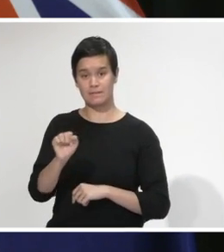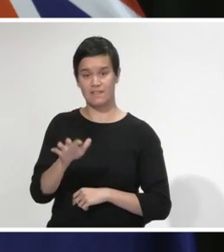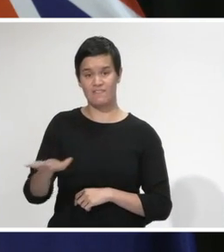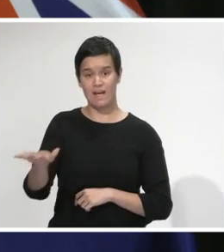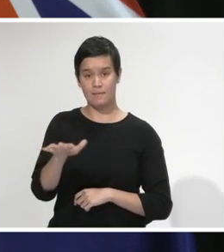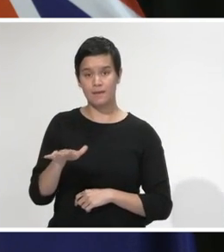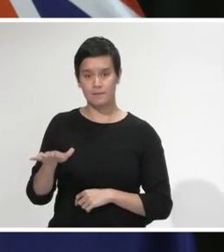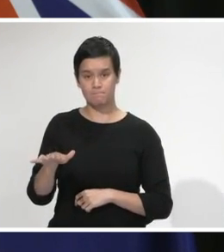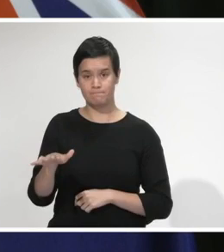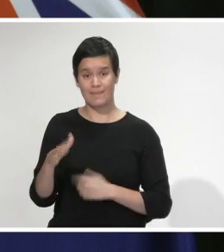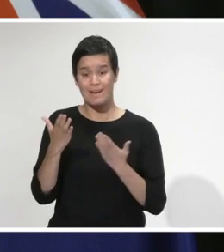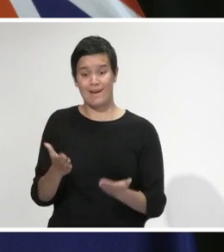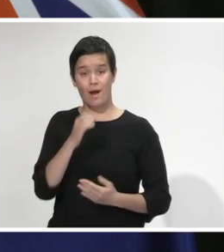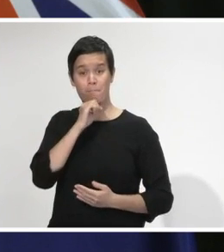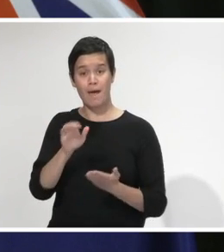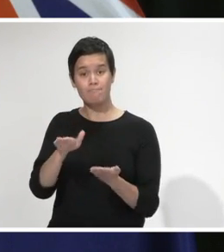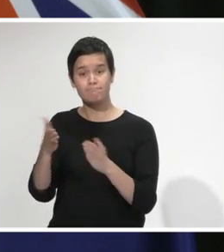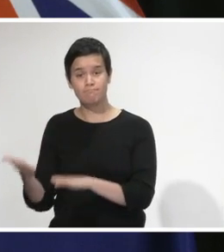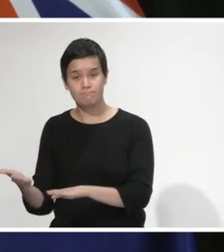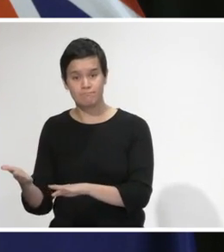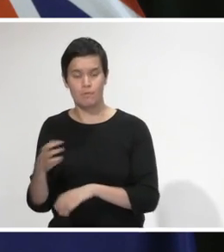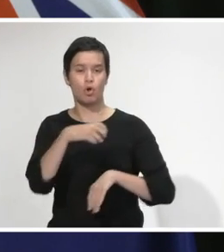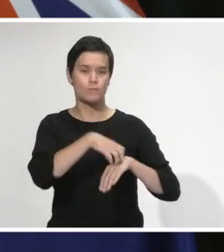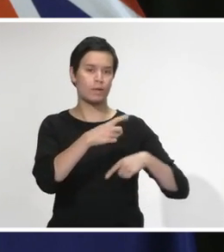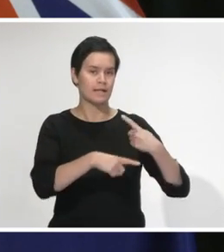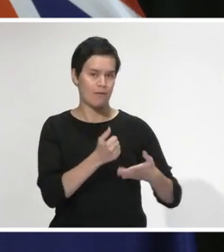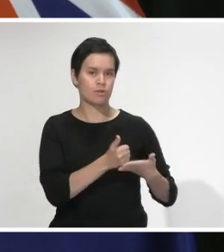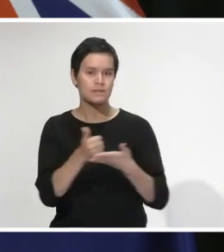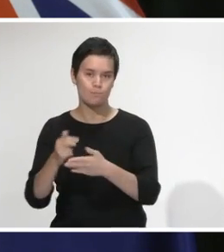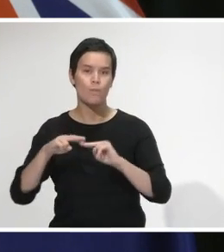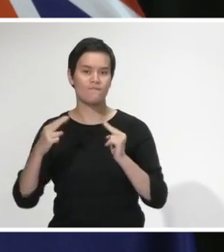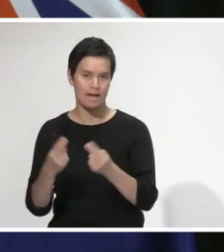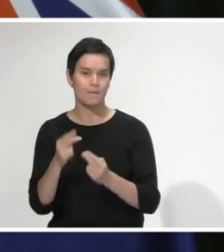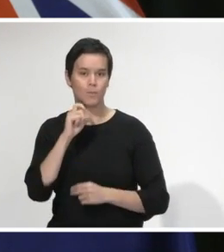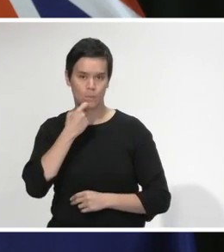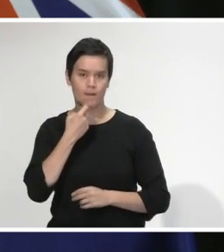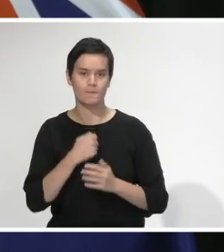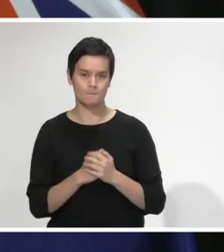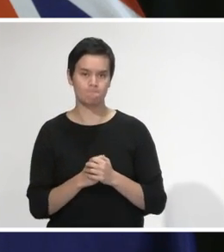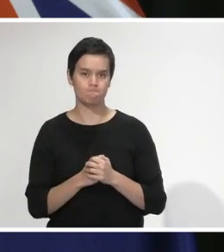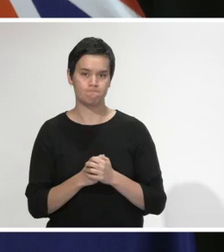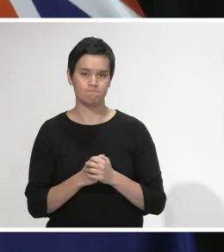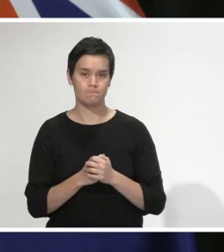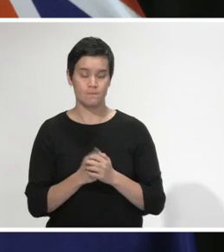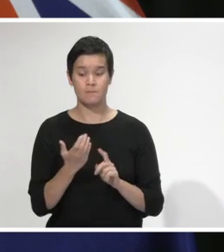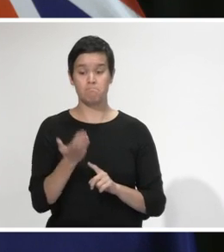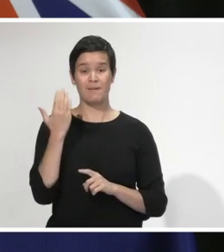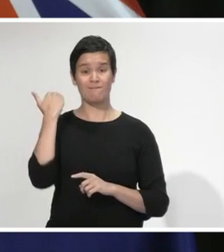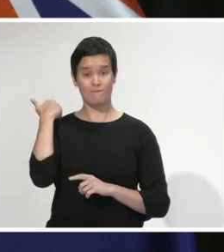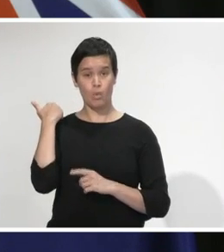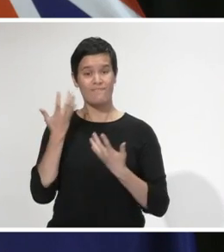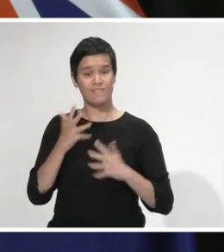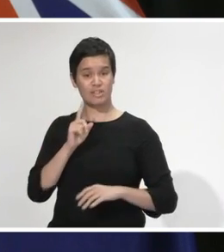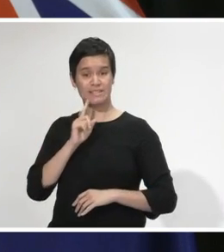course, to provide support to the family. As I've said earlier on previous briefings, the